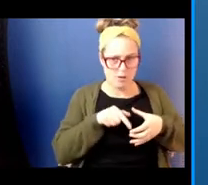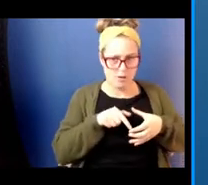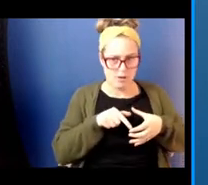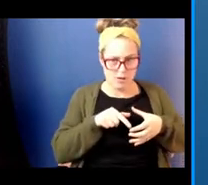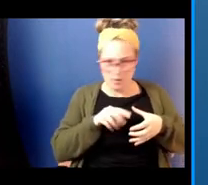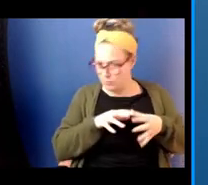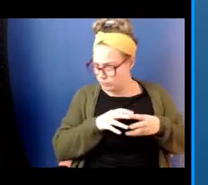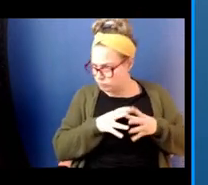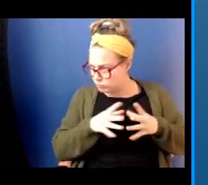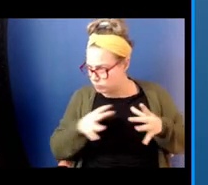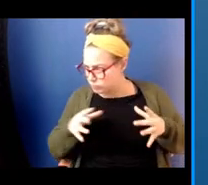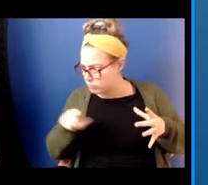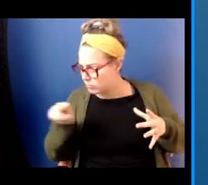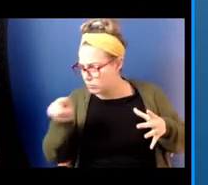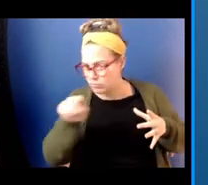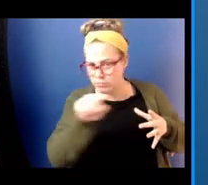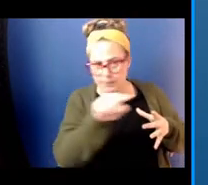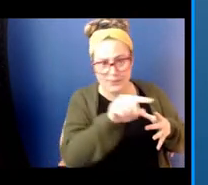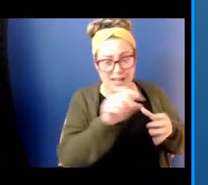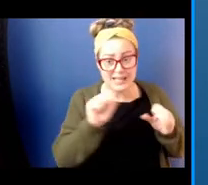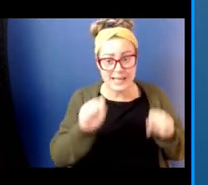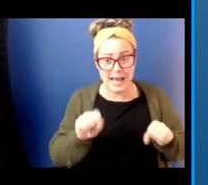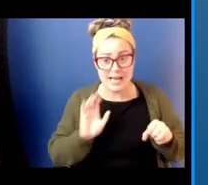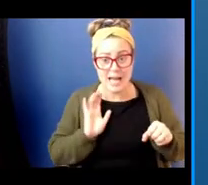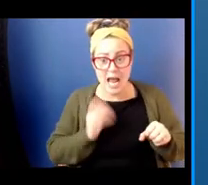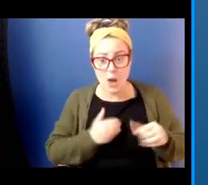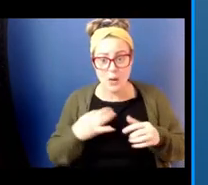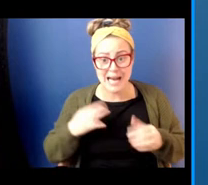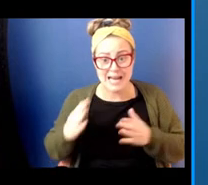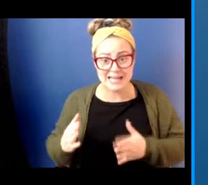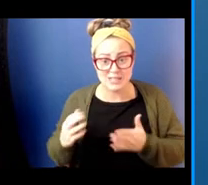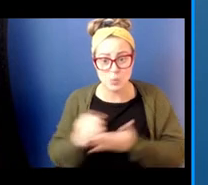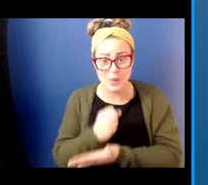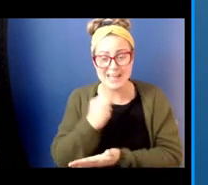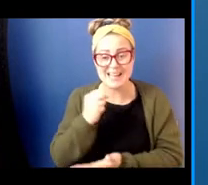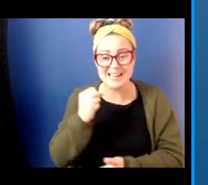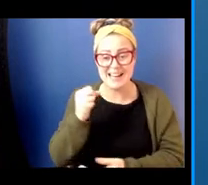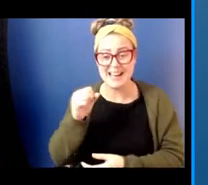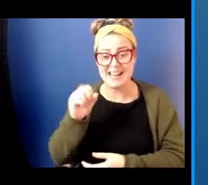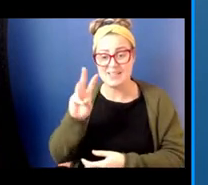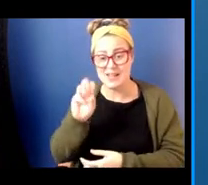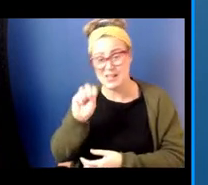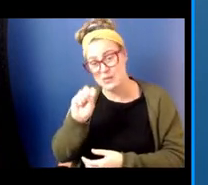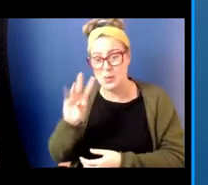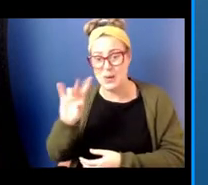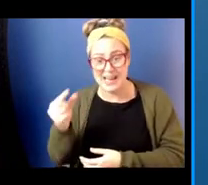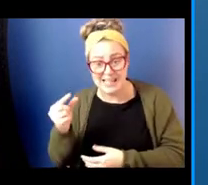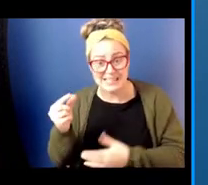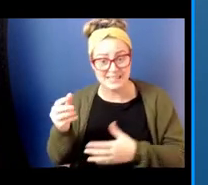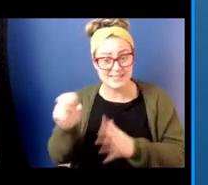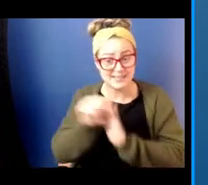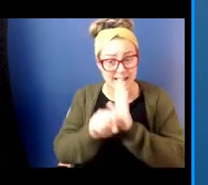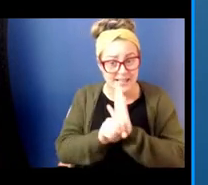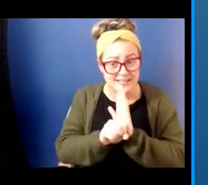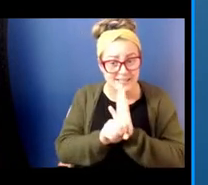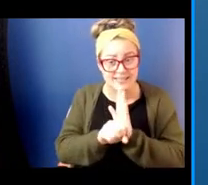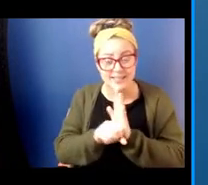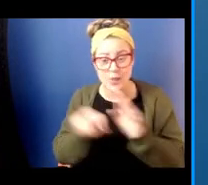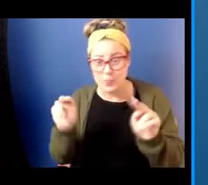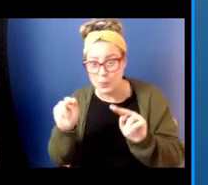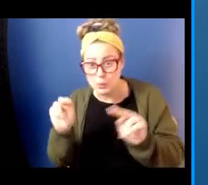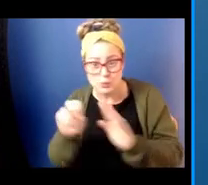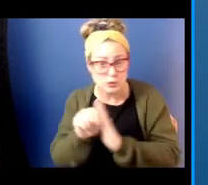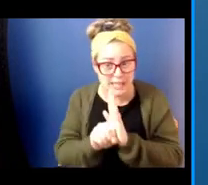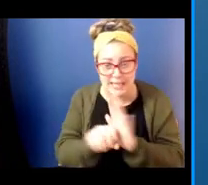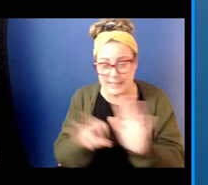diverse swing States and you got to move all the way from the base to a majority and I think frankly